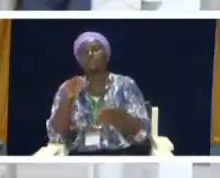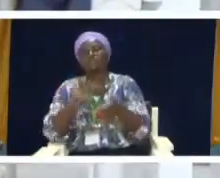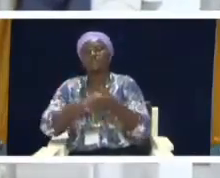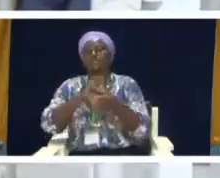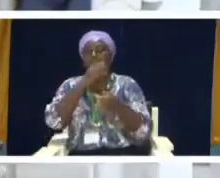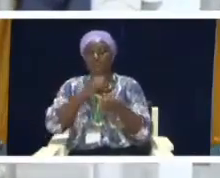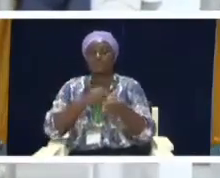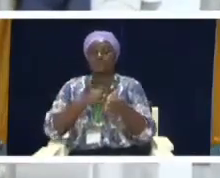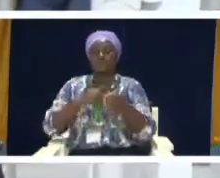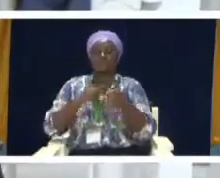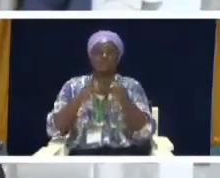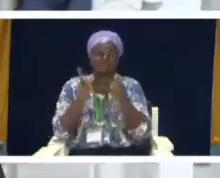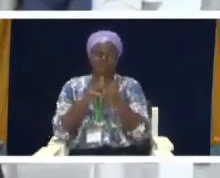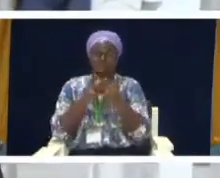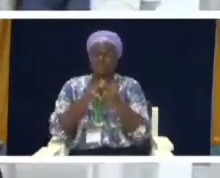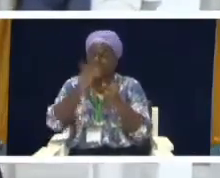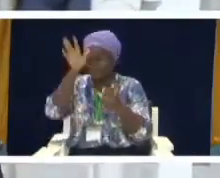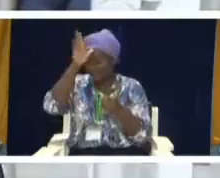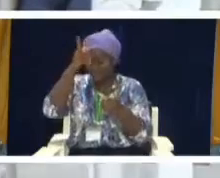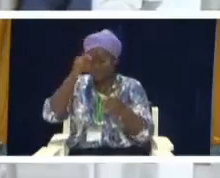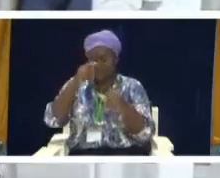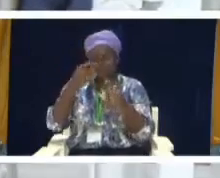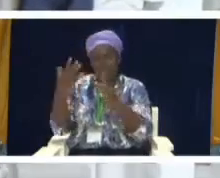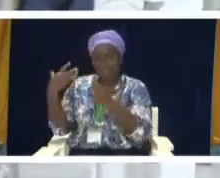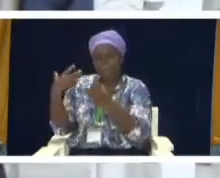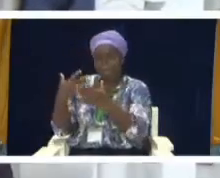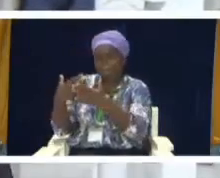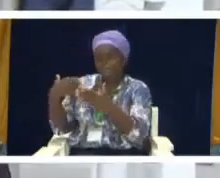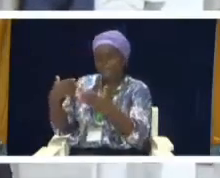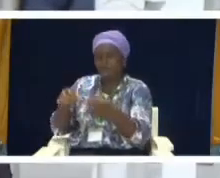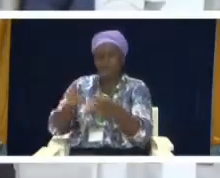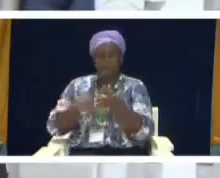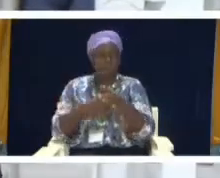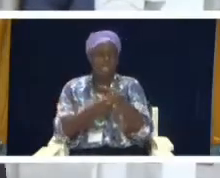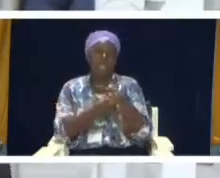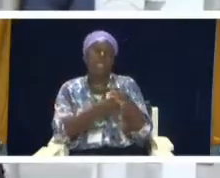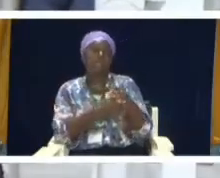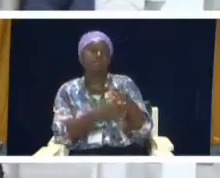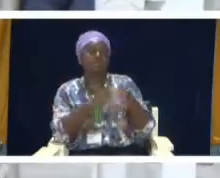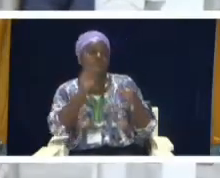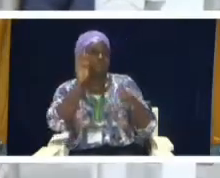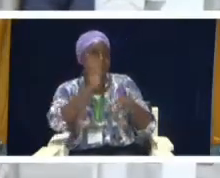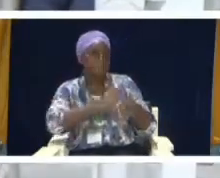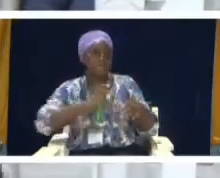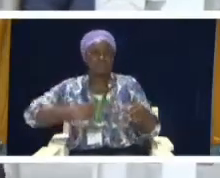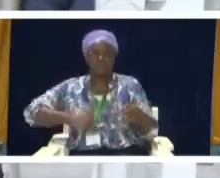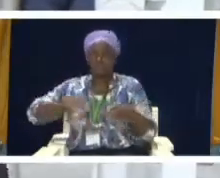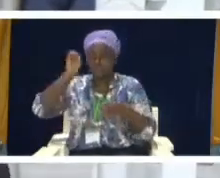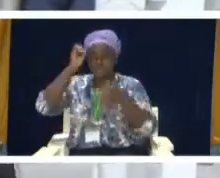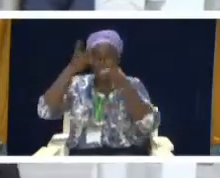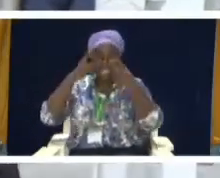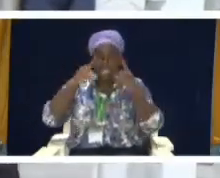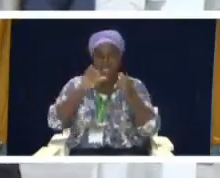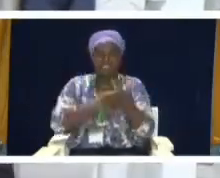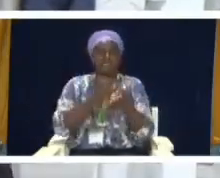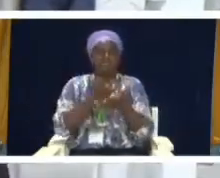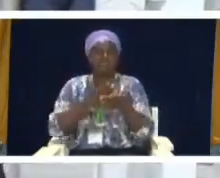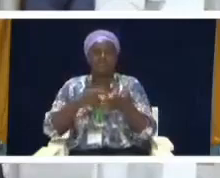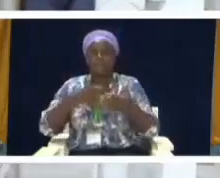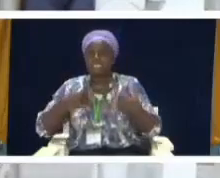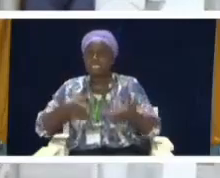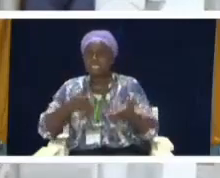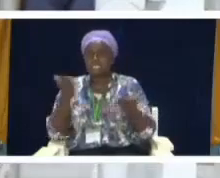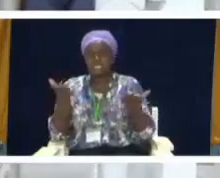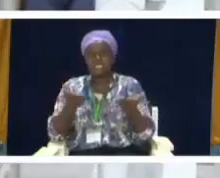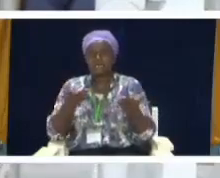GO, before he began the ministration, by word of knowledge, he declared that there's somebody in this place. You said